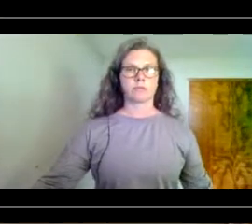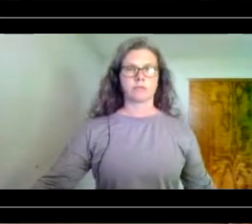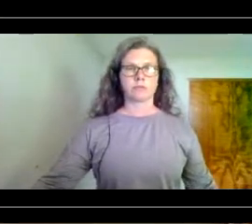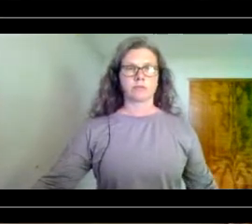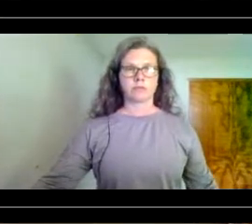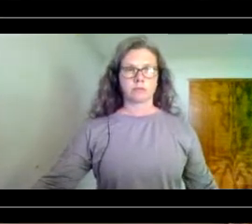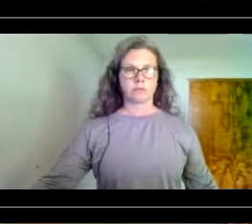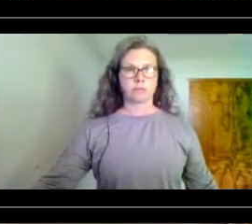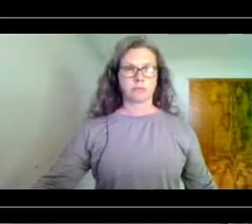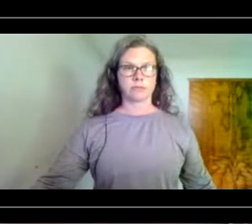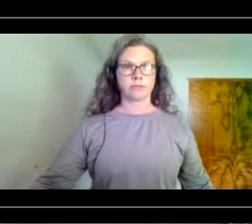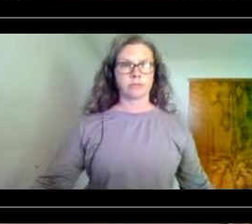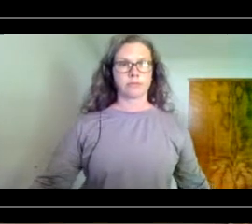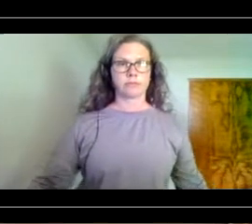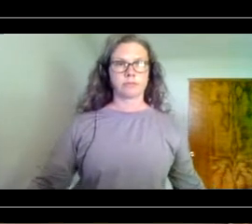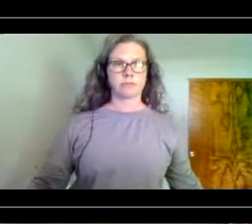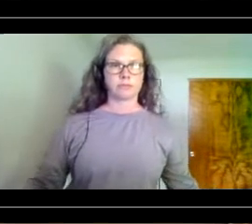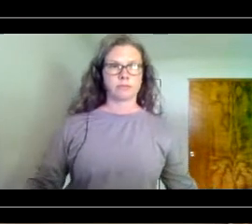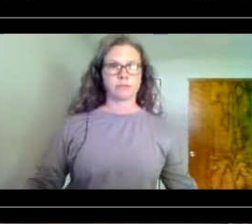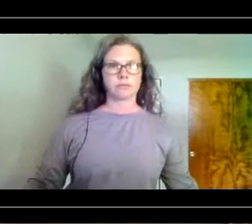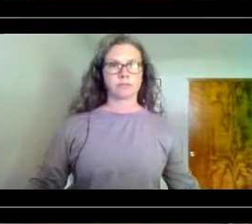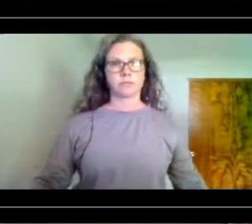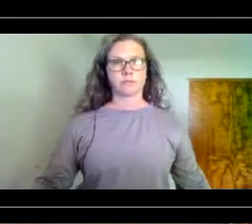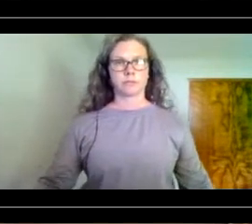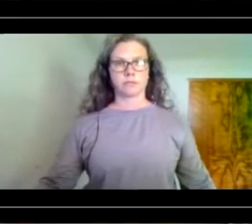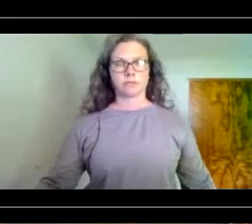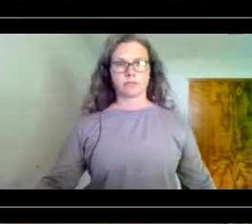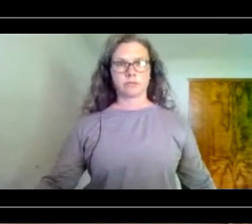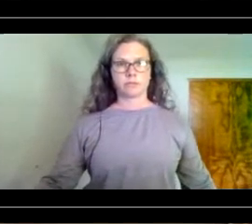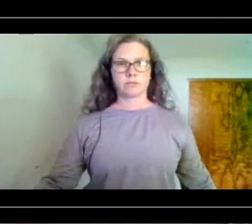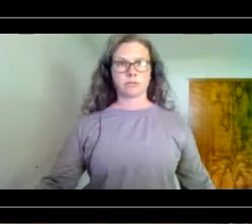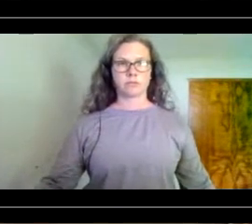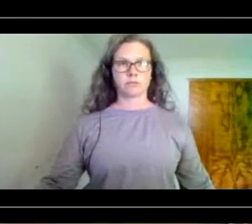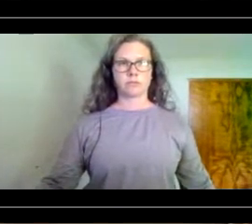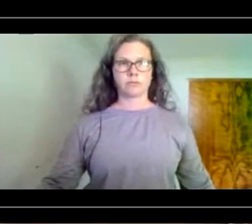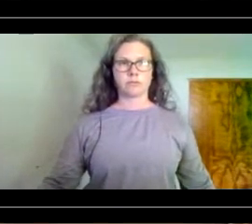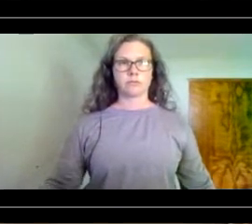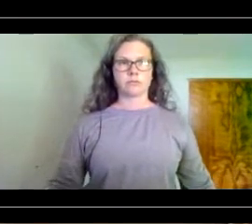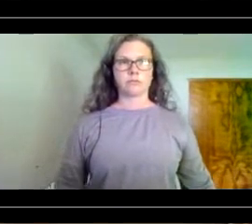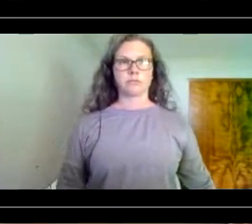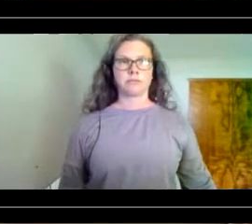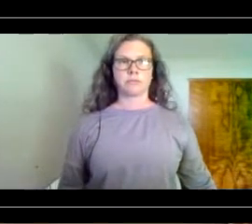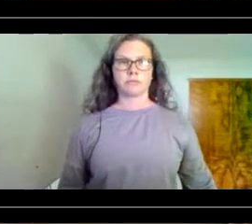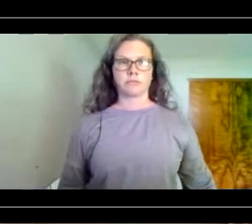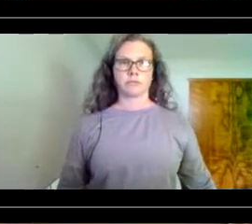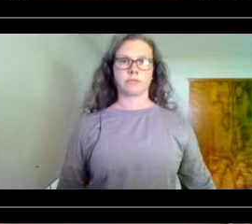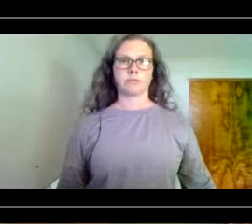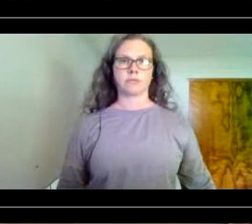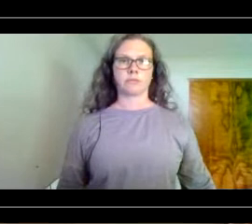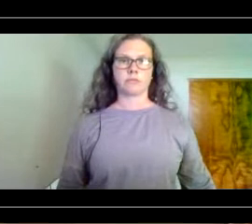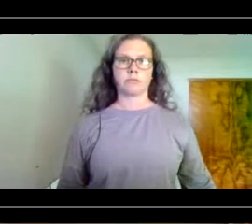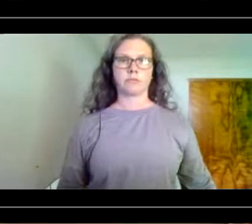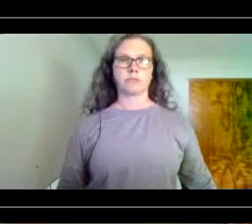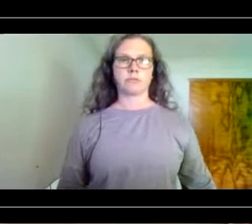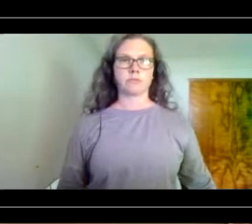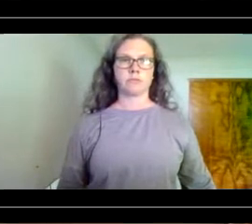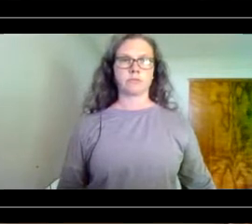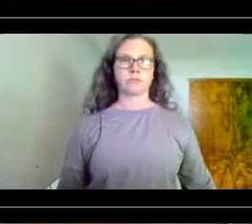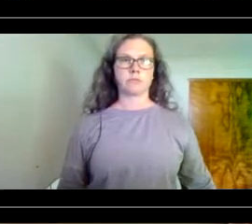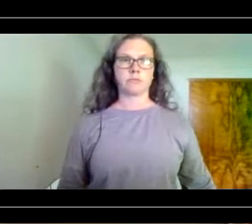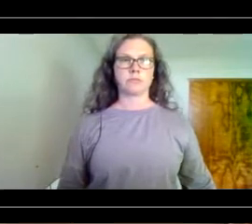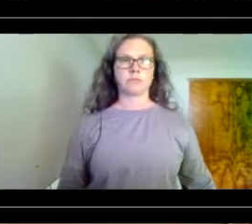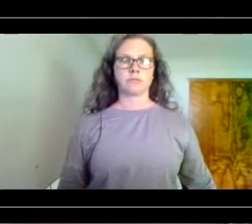priority, there's a higher risk when we have soil disturbance close to a surface water of the state.